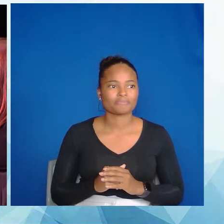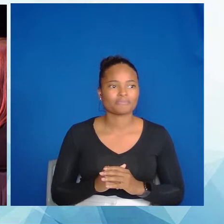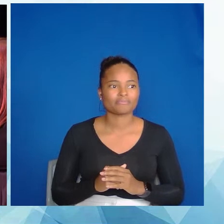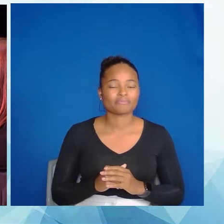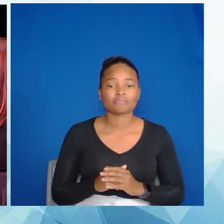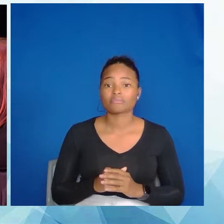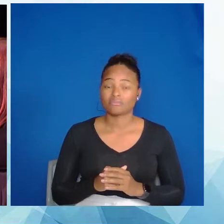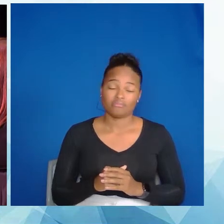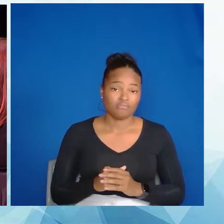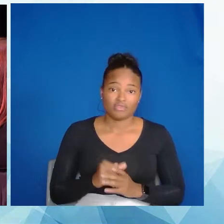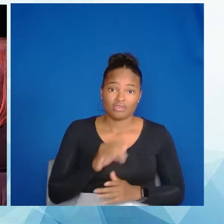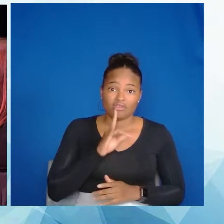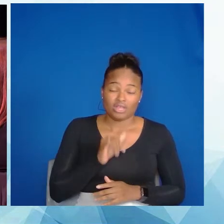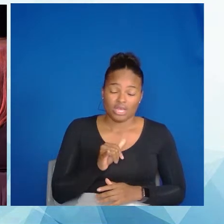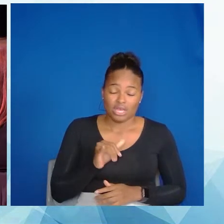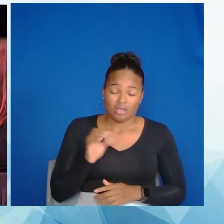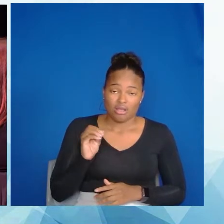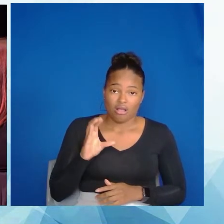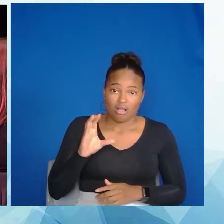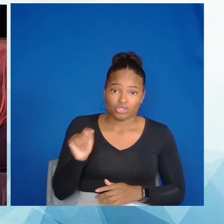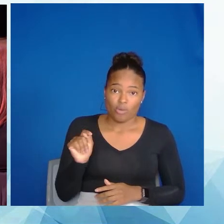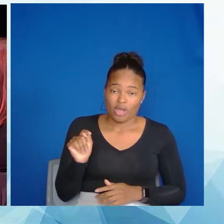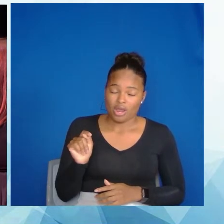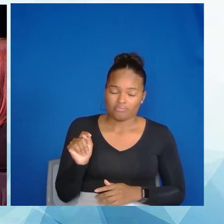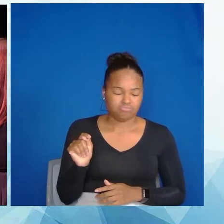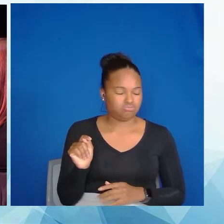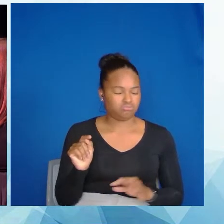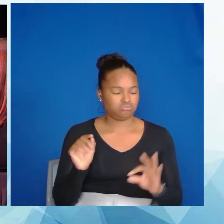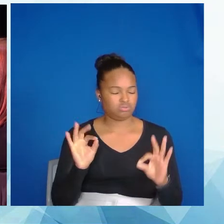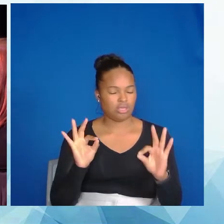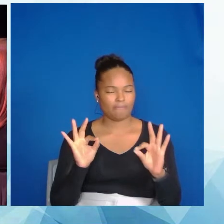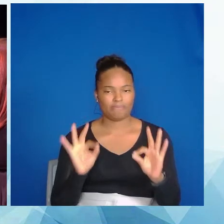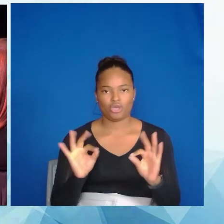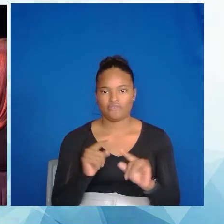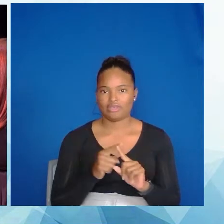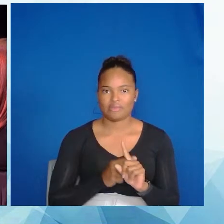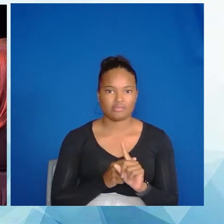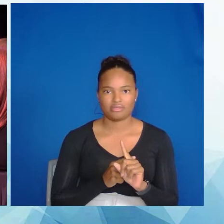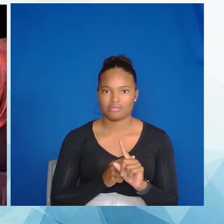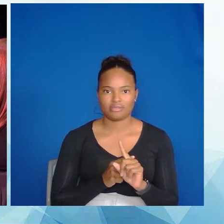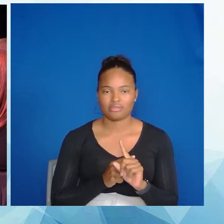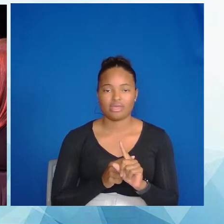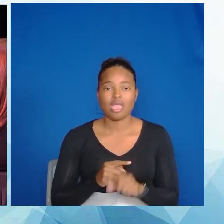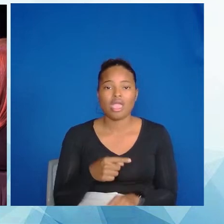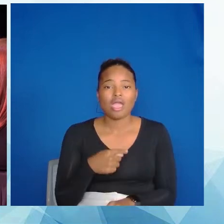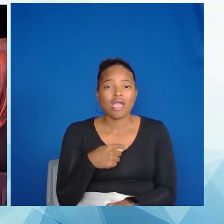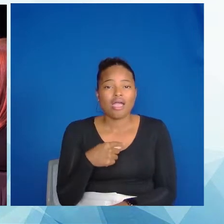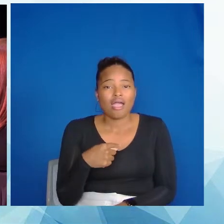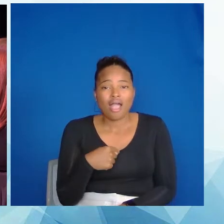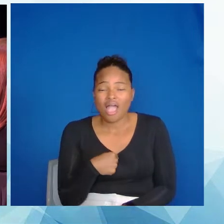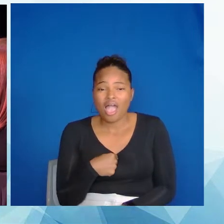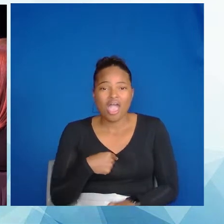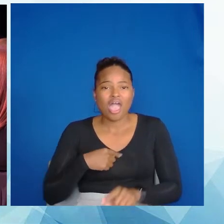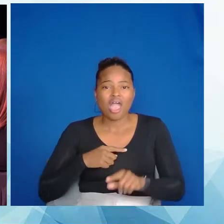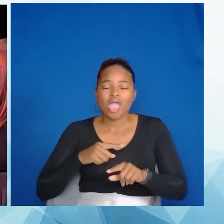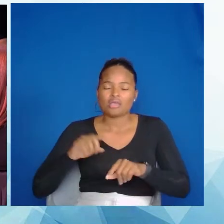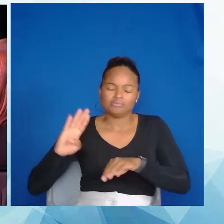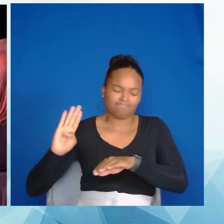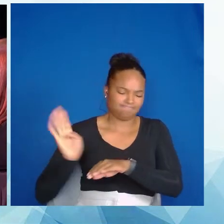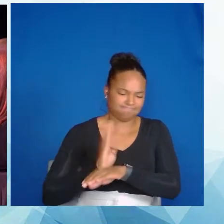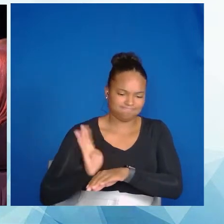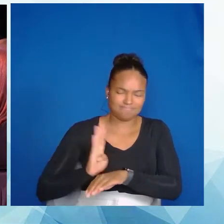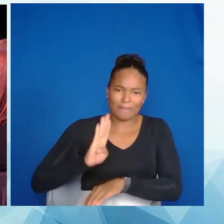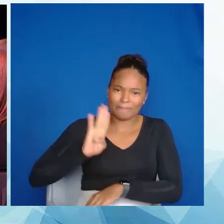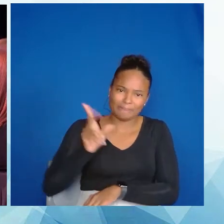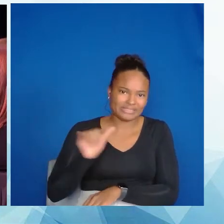October was the jackpot. I was incredibly busy